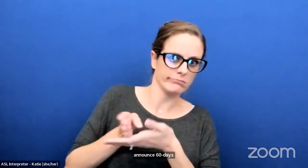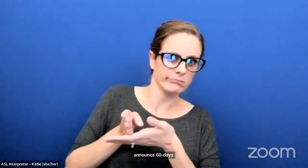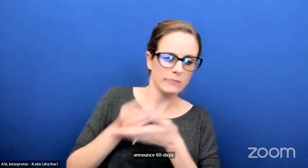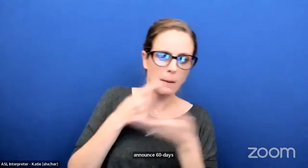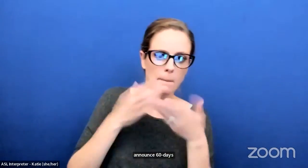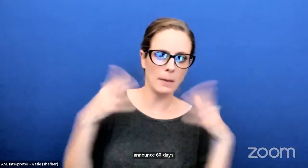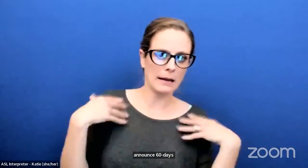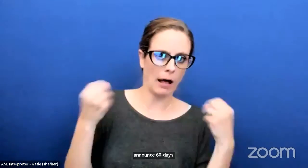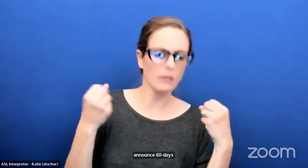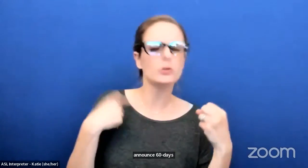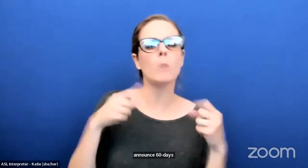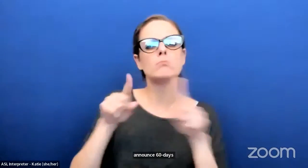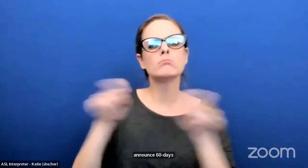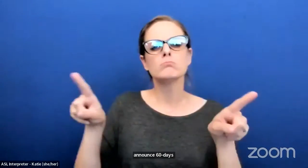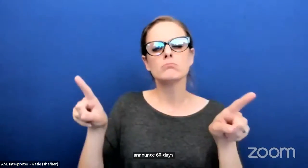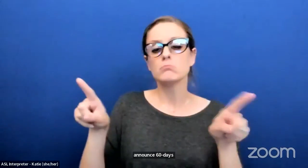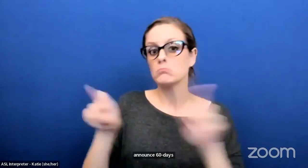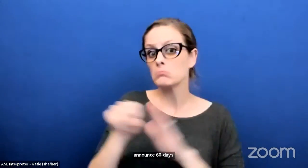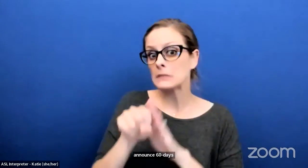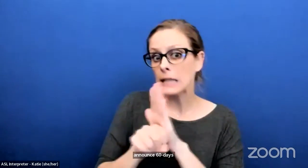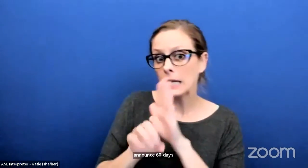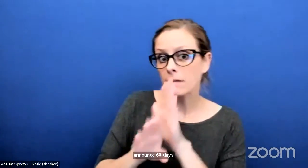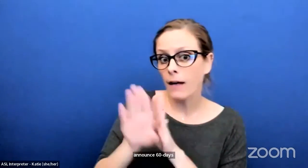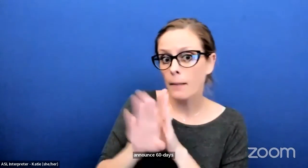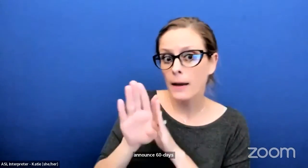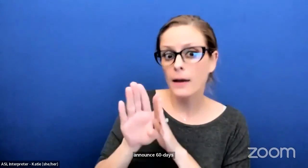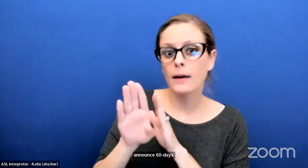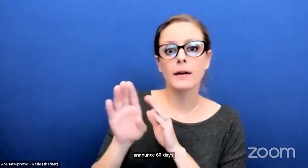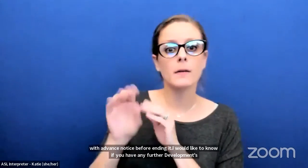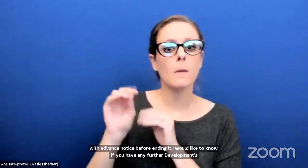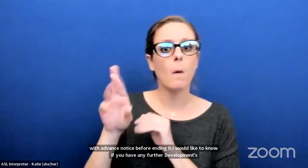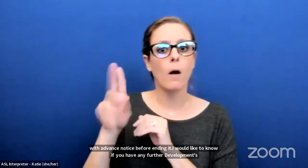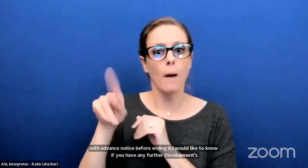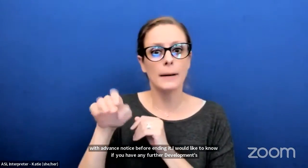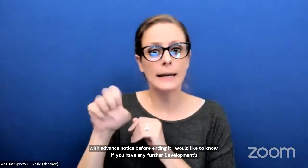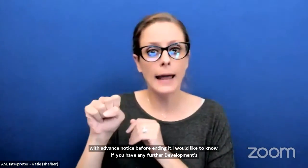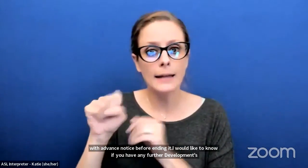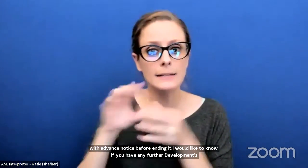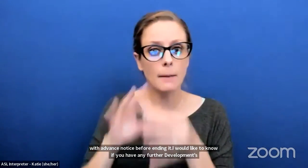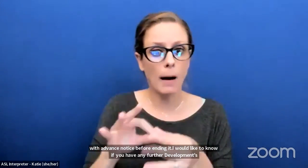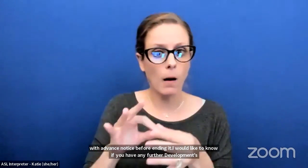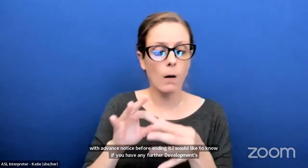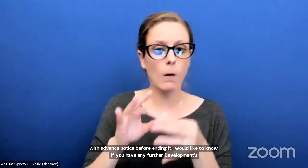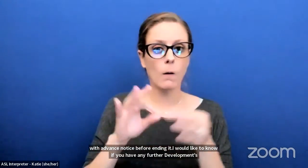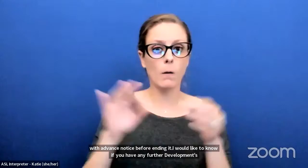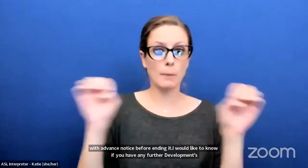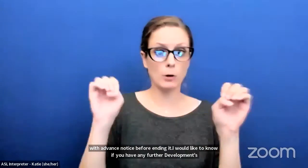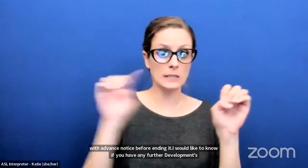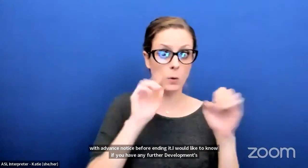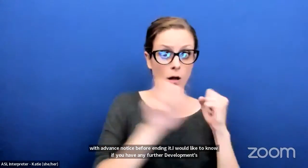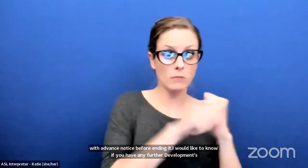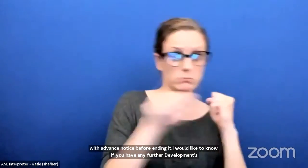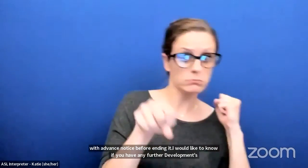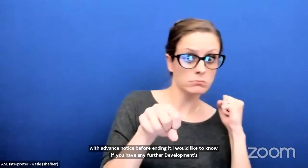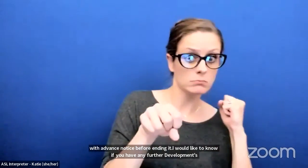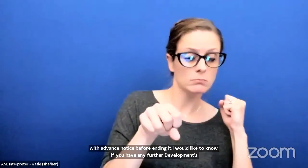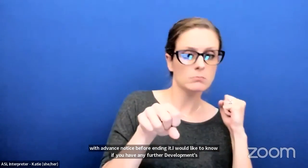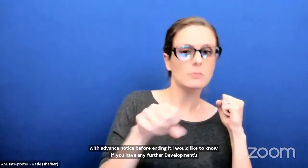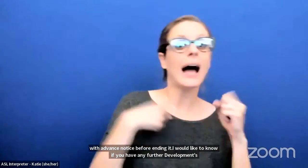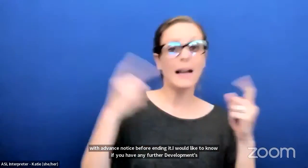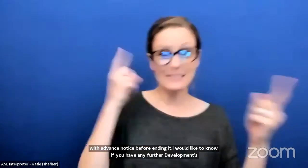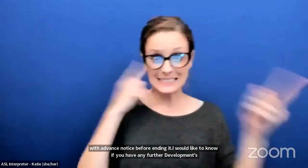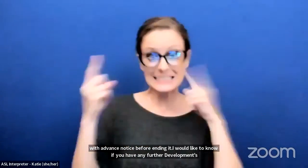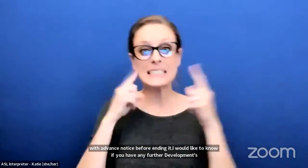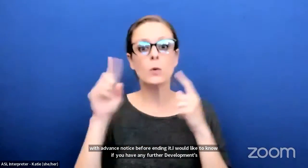federal developments or state development updates in regards to this. I also have seen that it will be likely extended to October, but